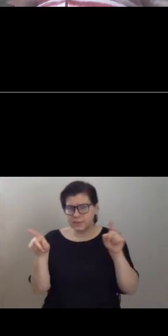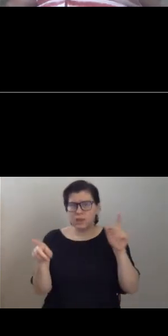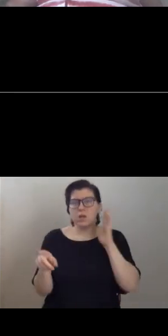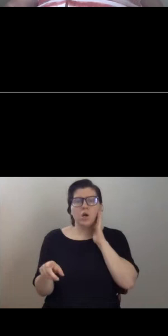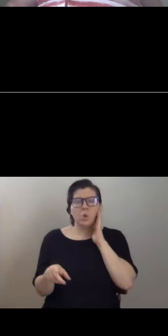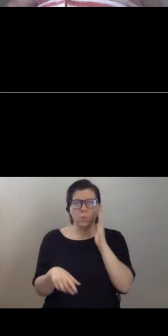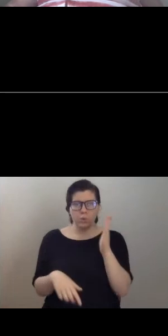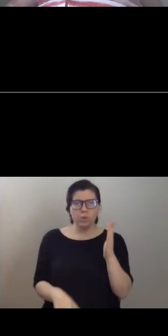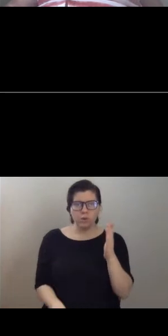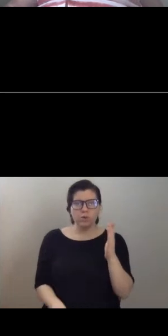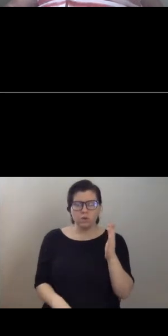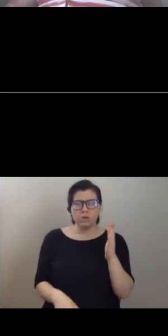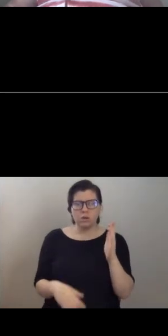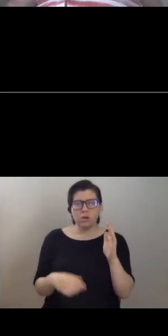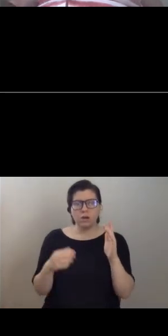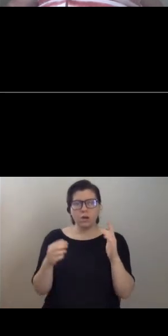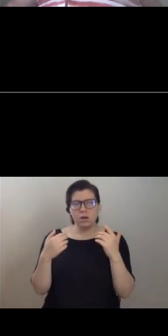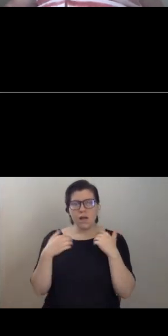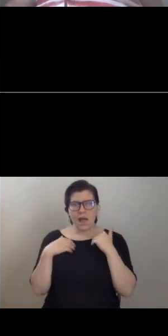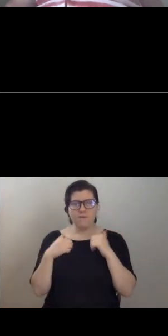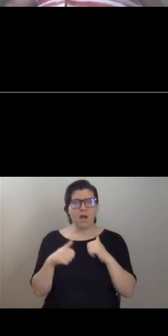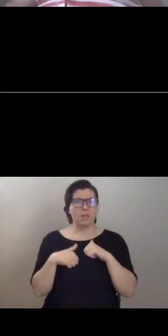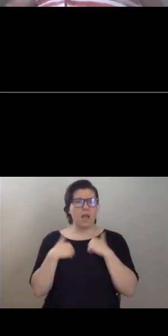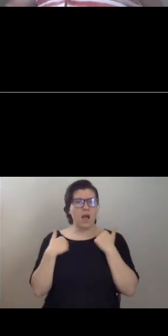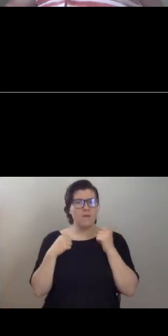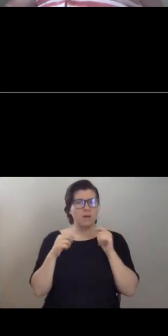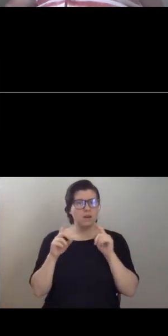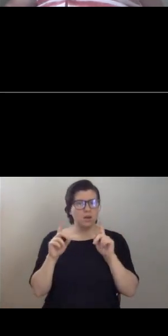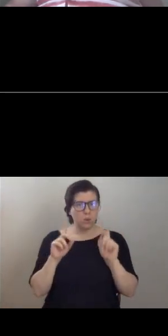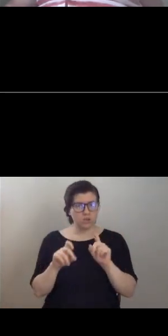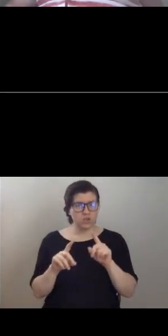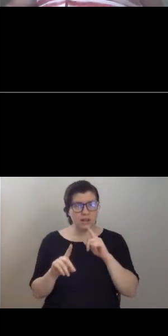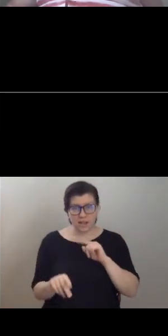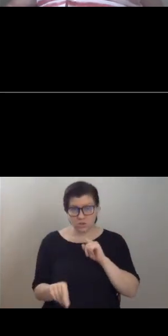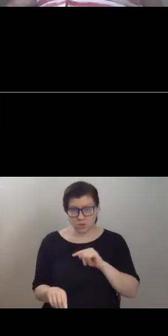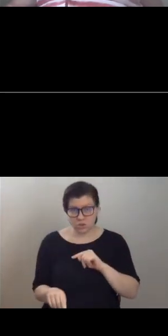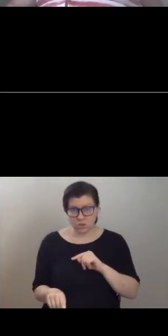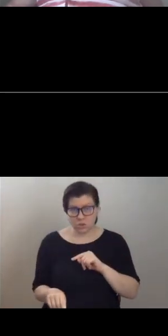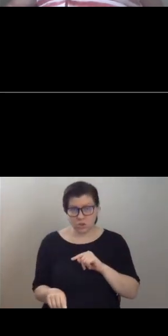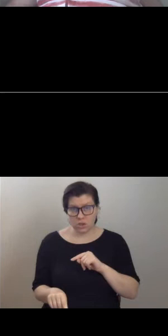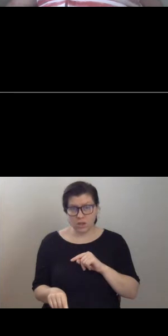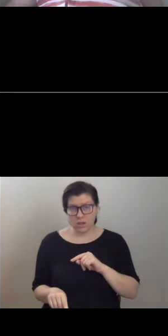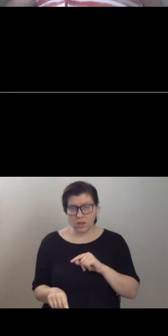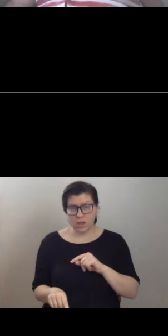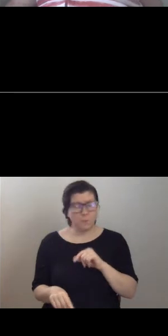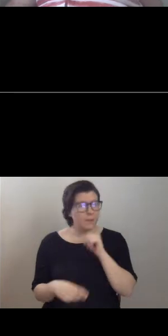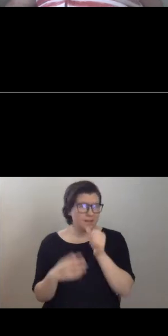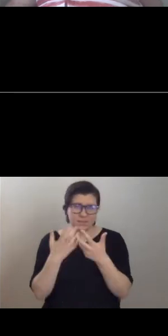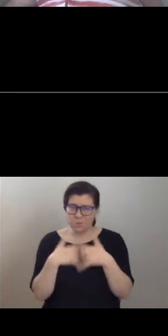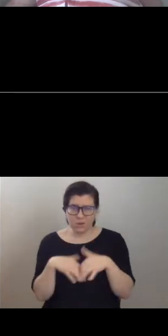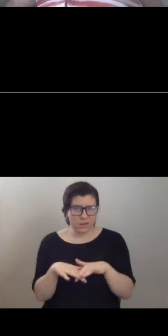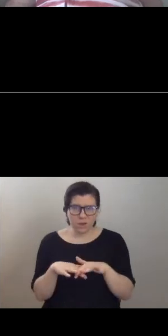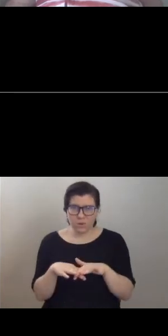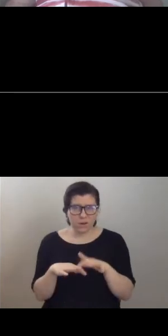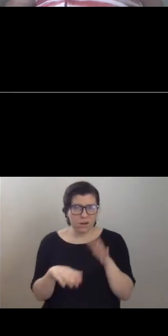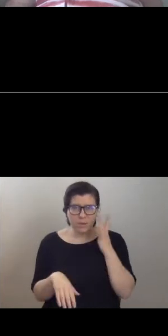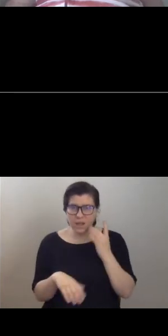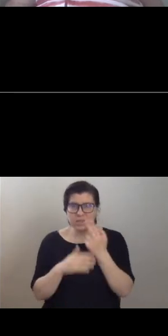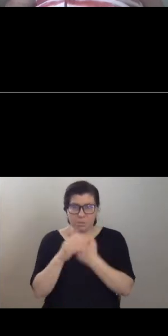and we'd have a live question and answer period. And that didn't work out because we couldn't get commitment from both of